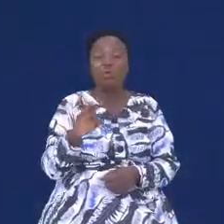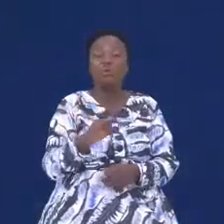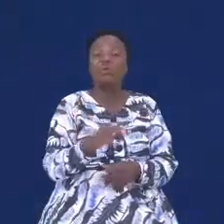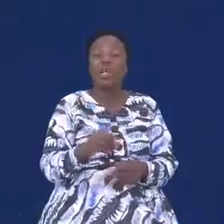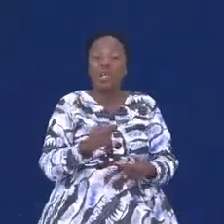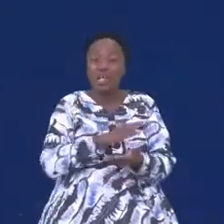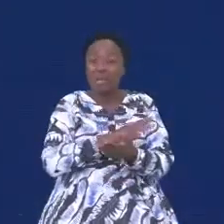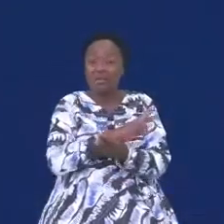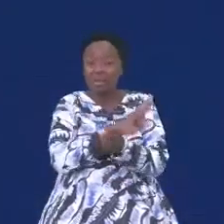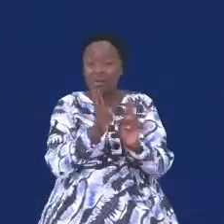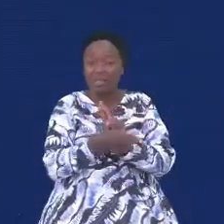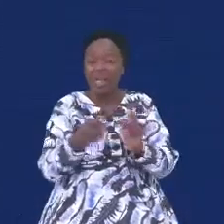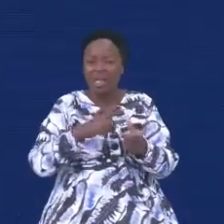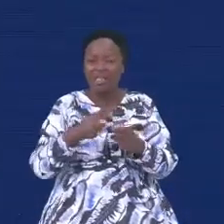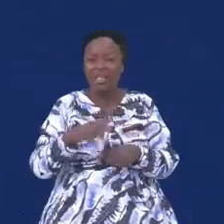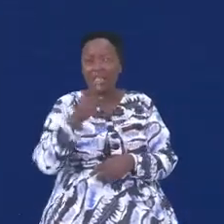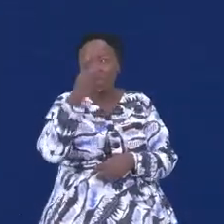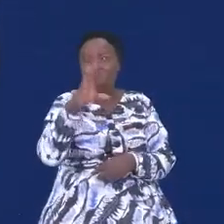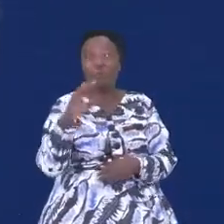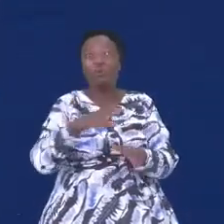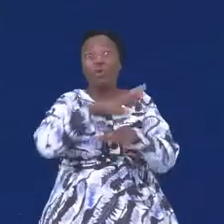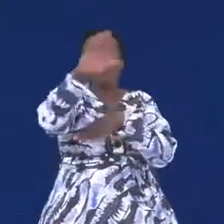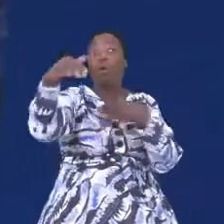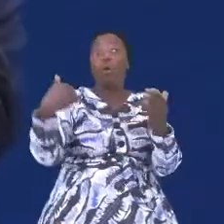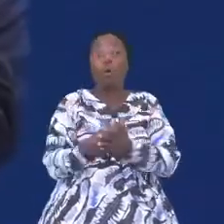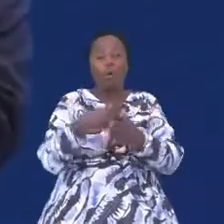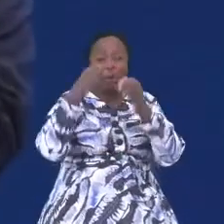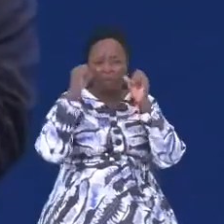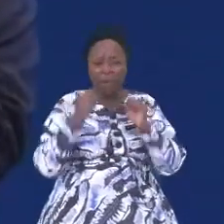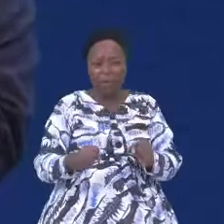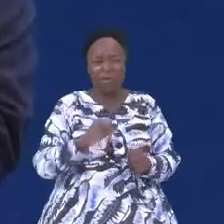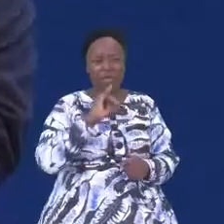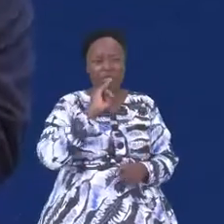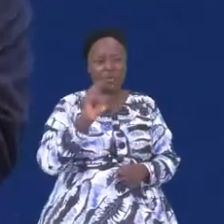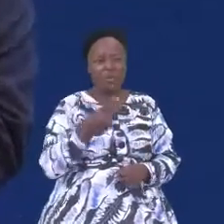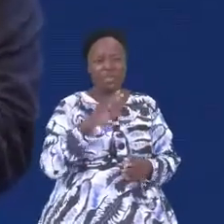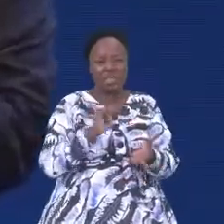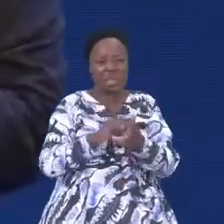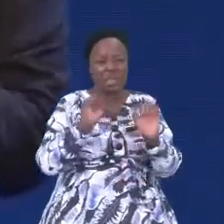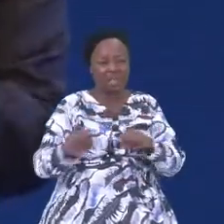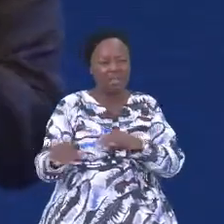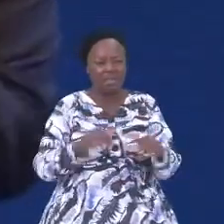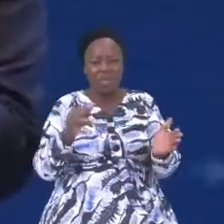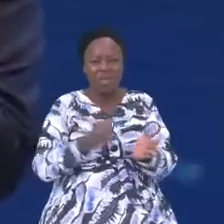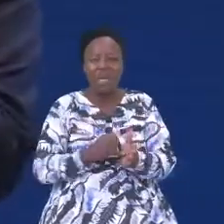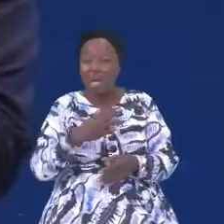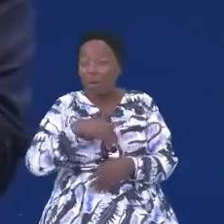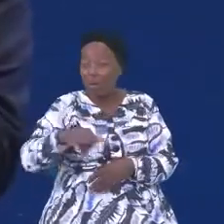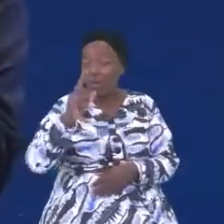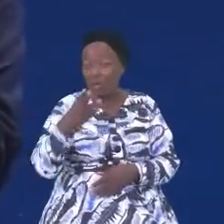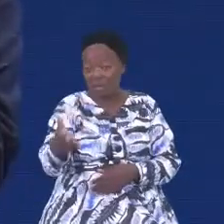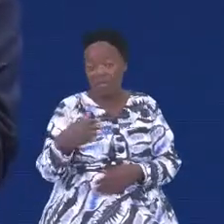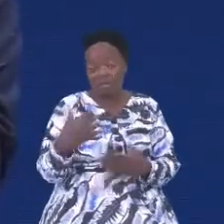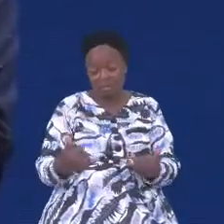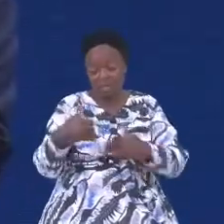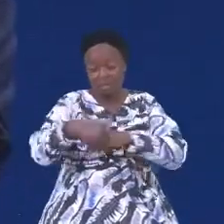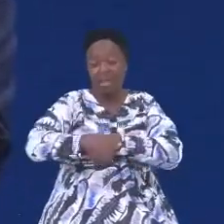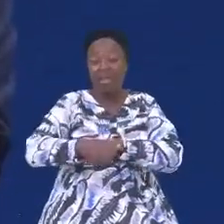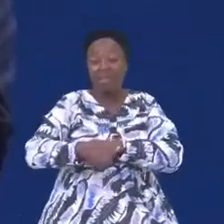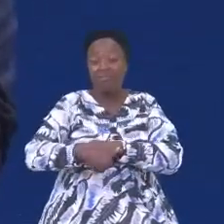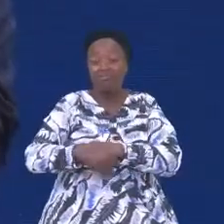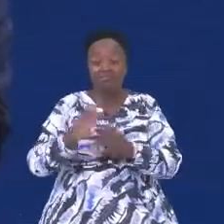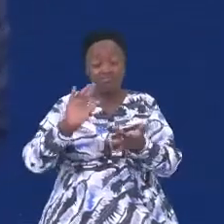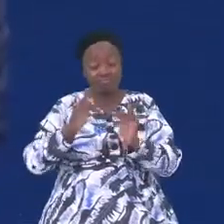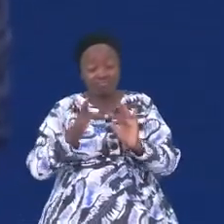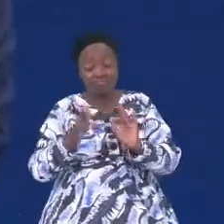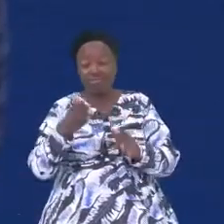salvation, and the God of all power, is the only one that can do it. And while you are there tonight online,